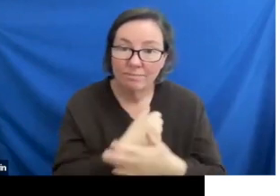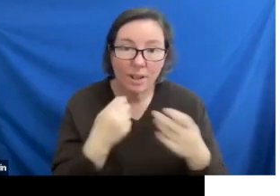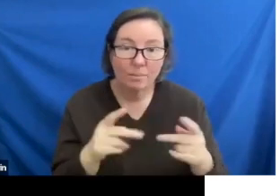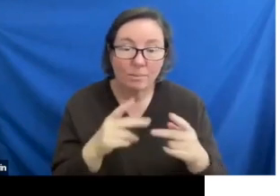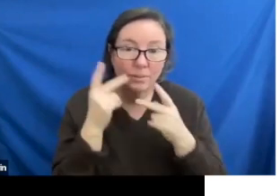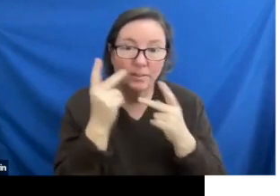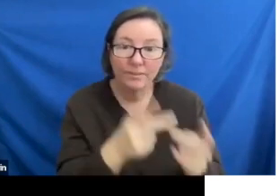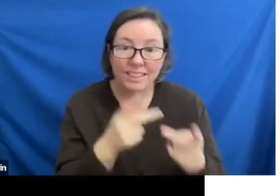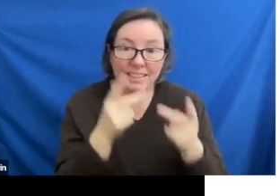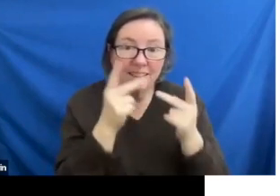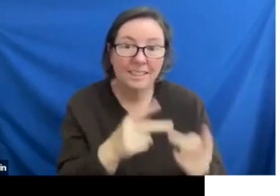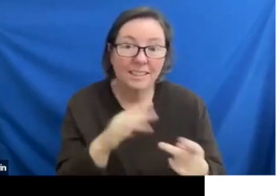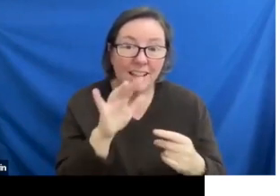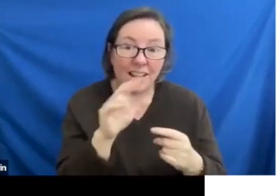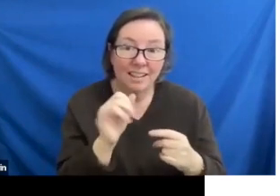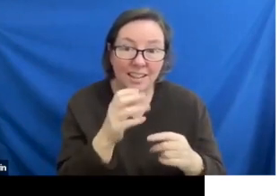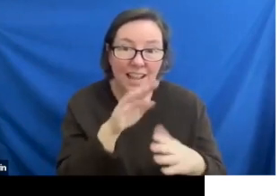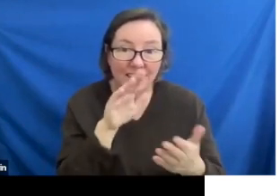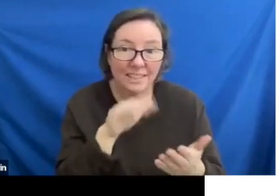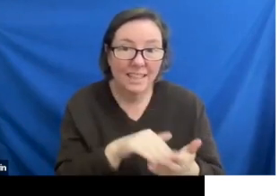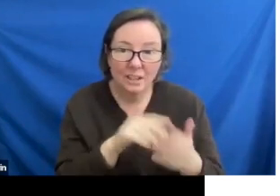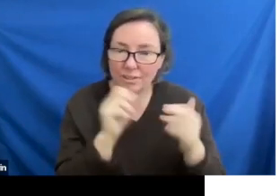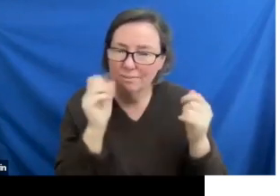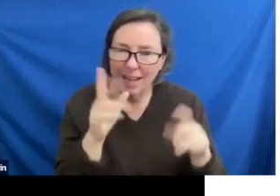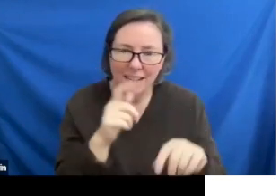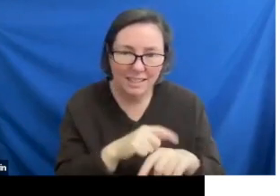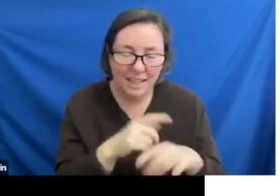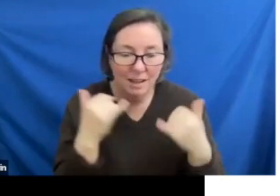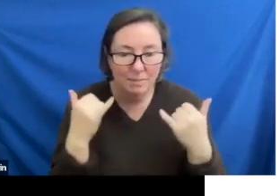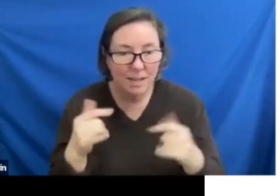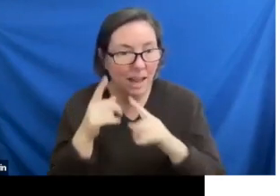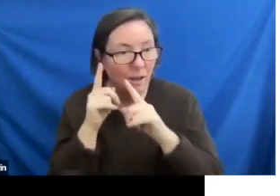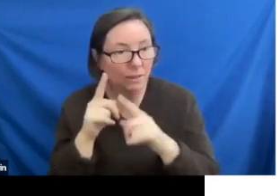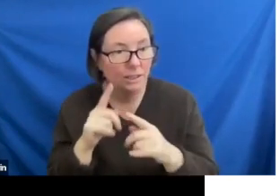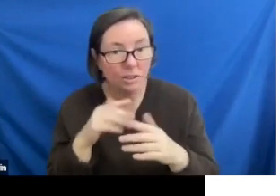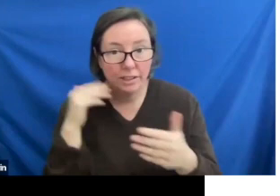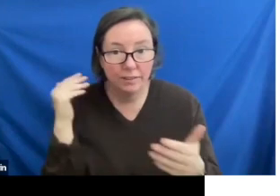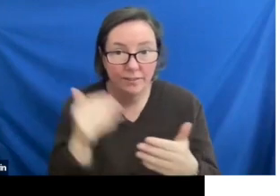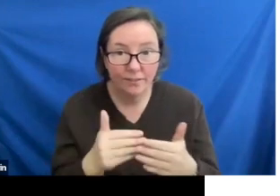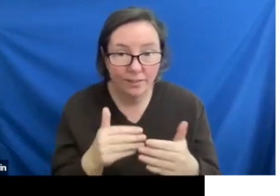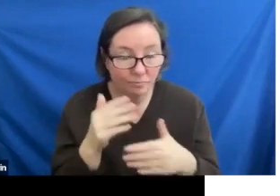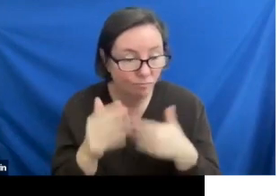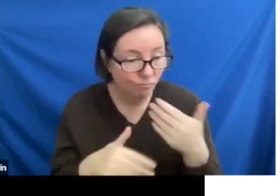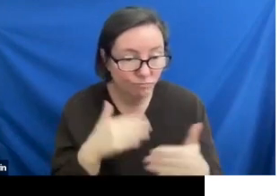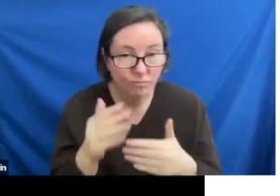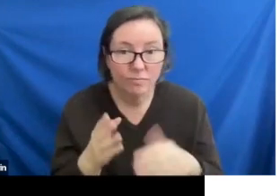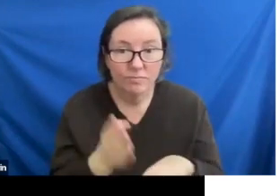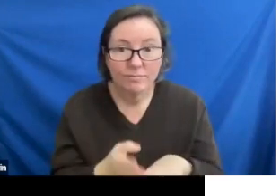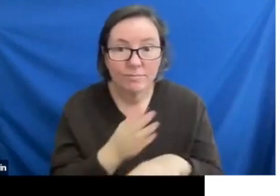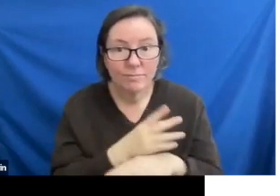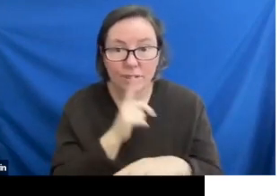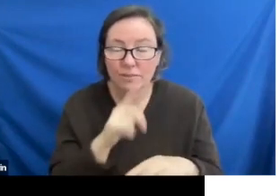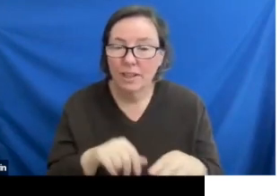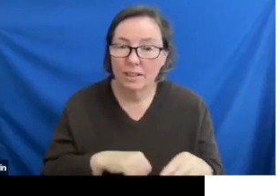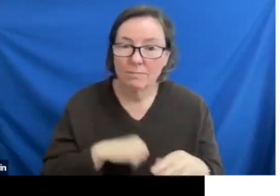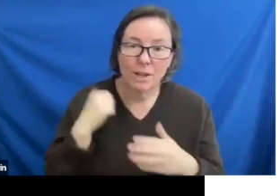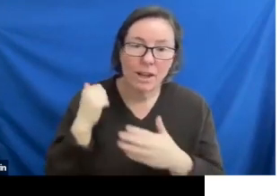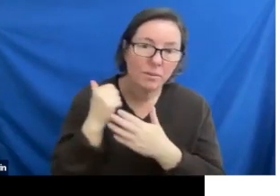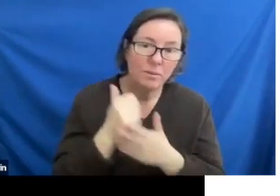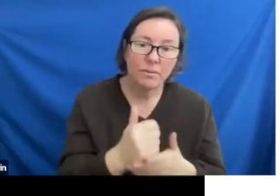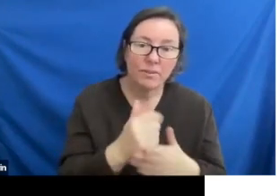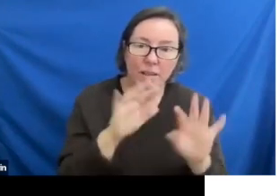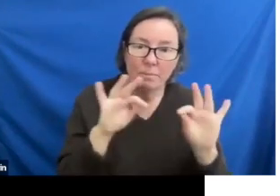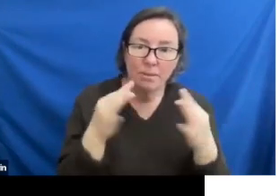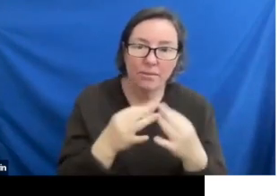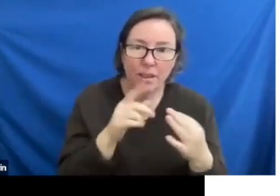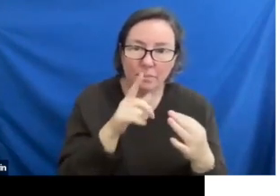countless times. And as this initiative has come to a close, or is coming to a close, I would say, I'm proud to have helped out the countless families that